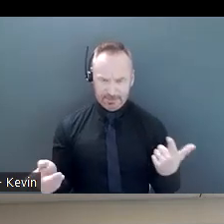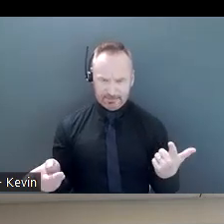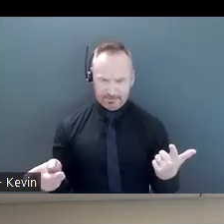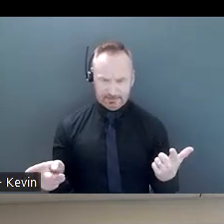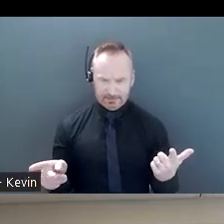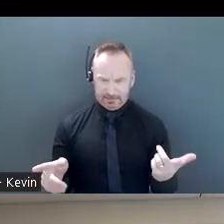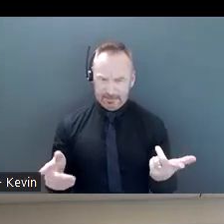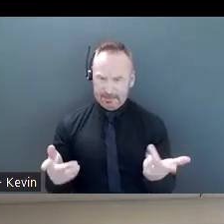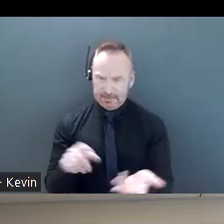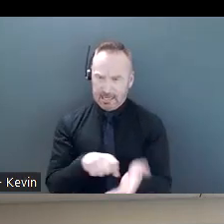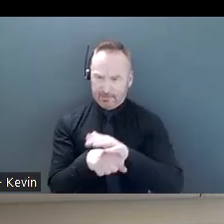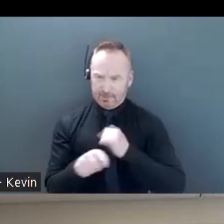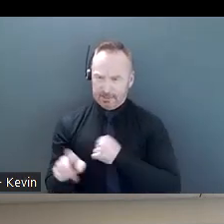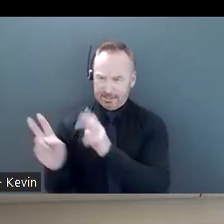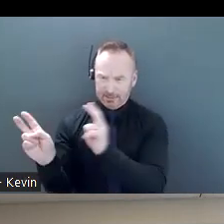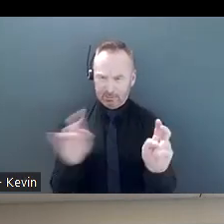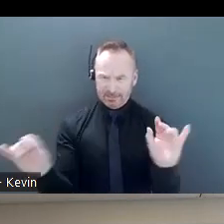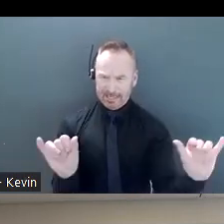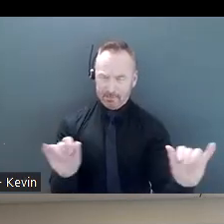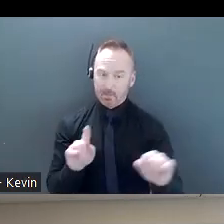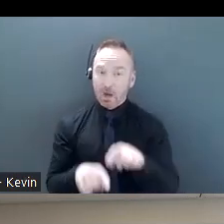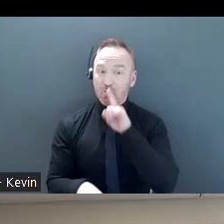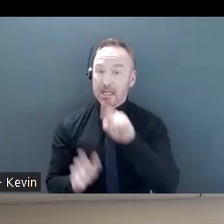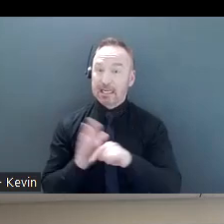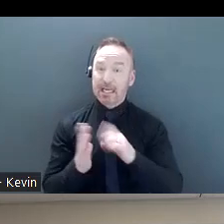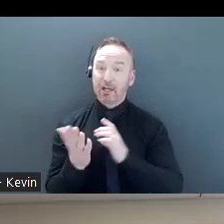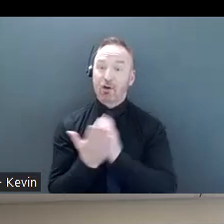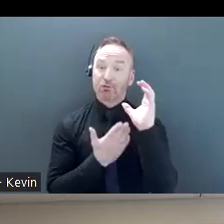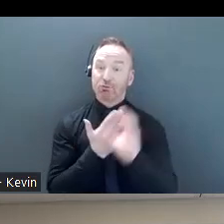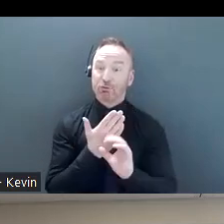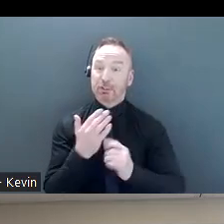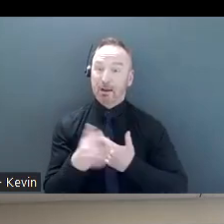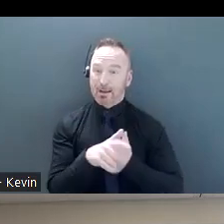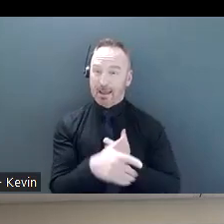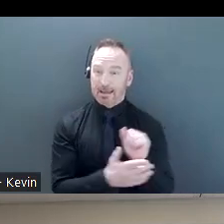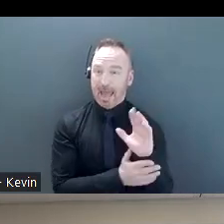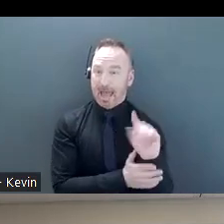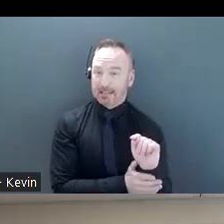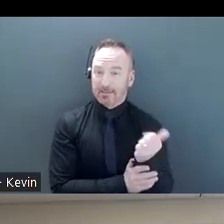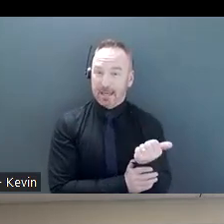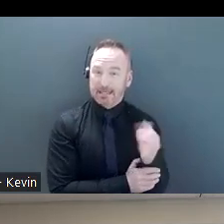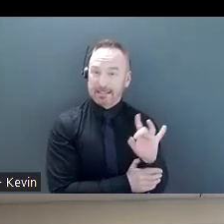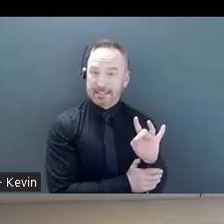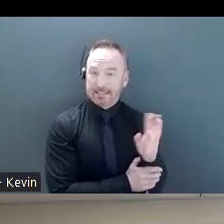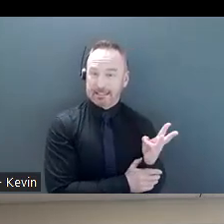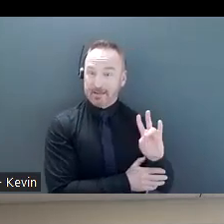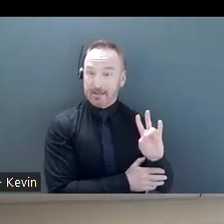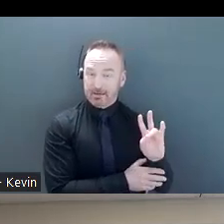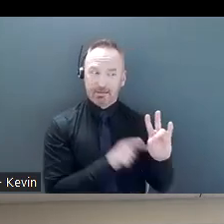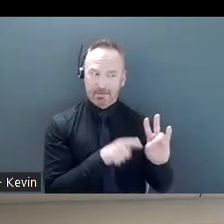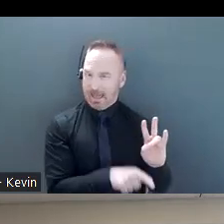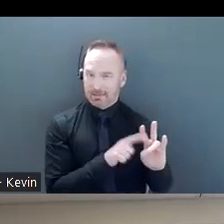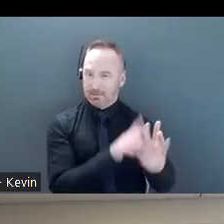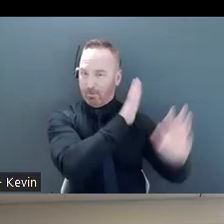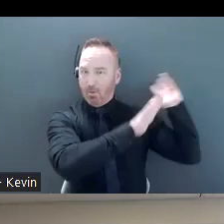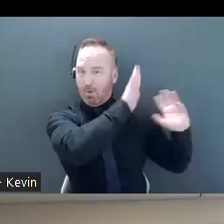the Constitution Act of 1867 and division of powers, which usually bores most people. Suffice it to say, though, that